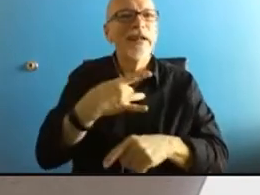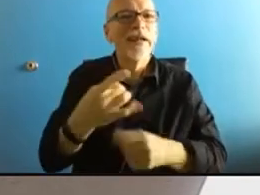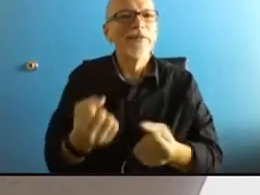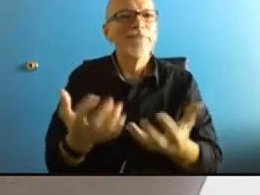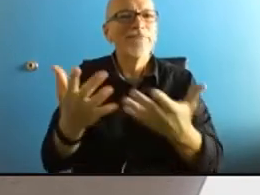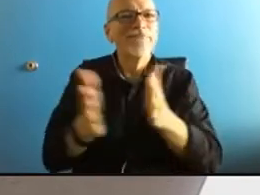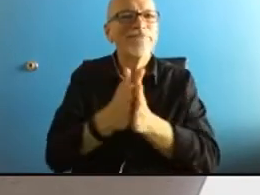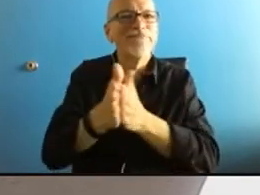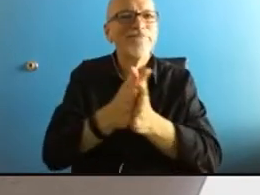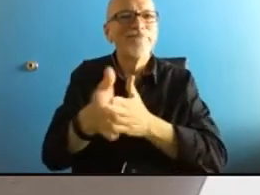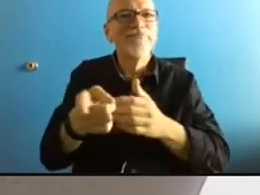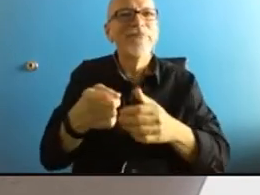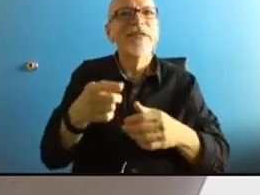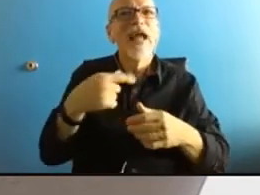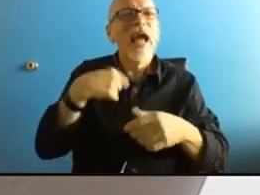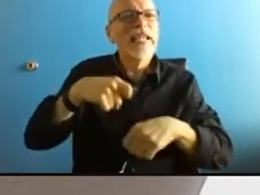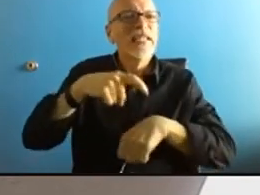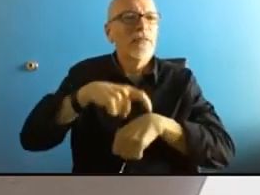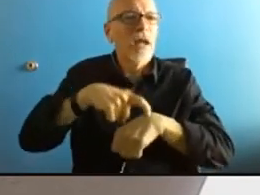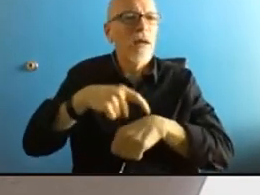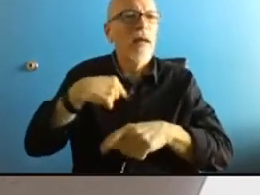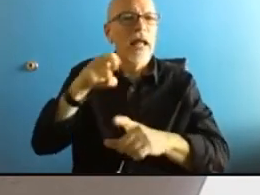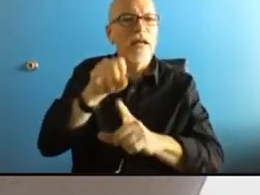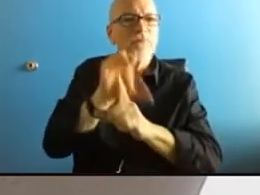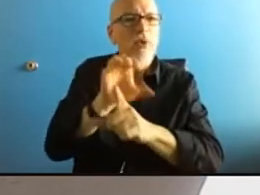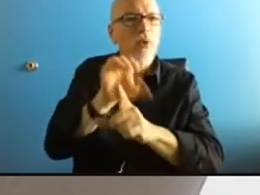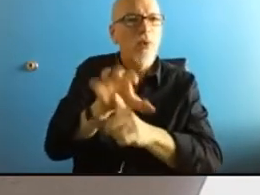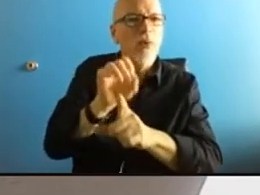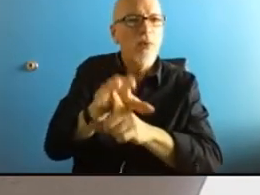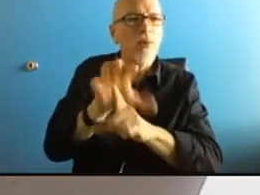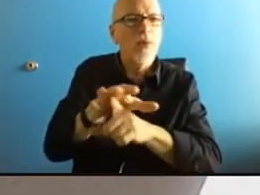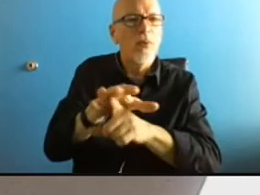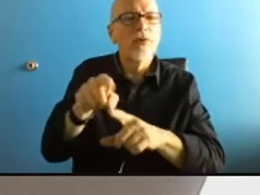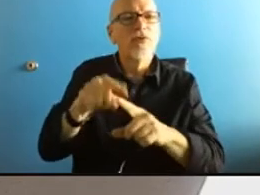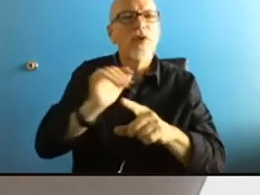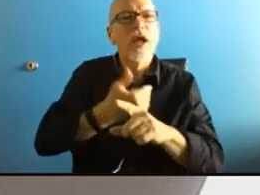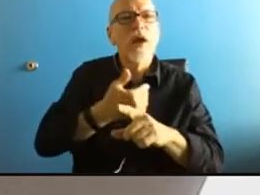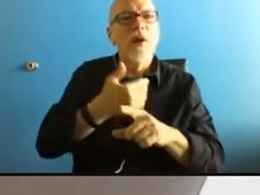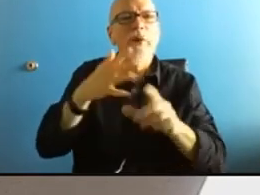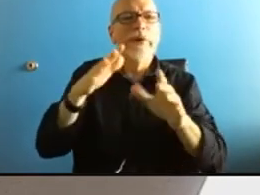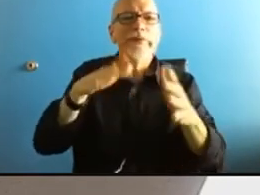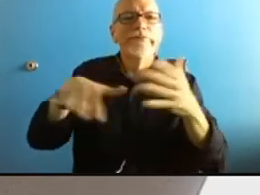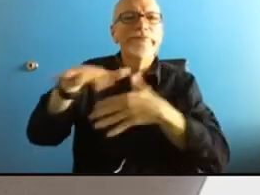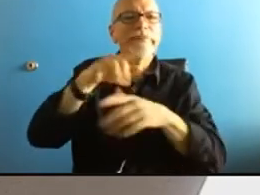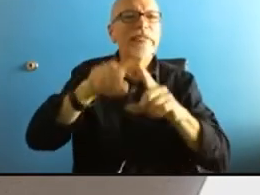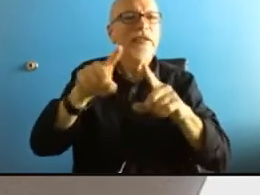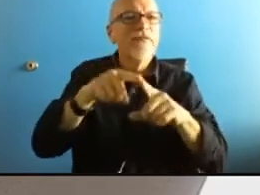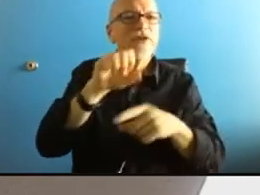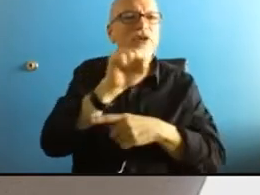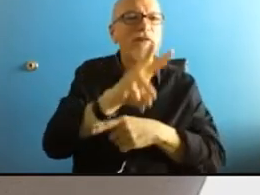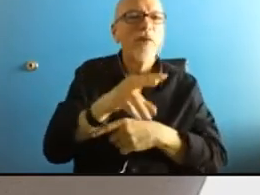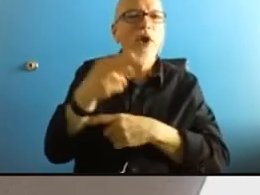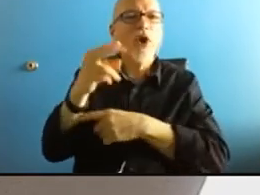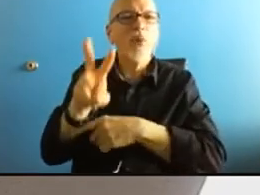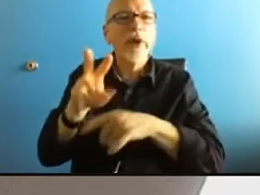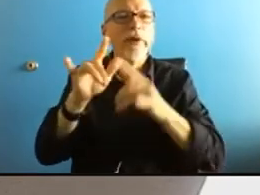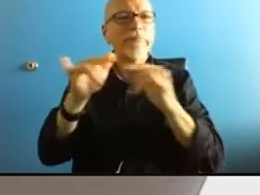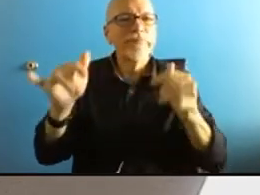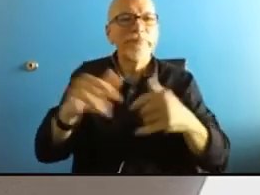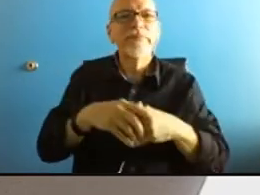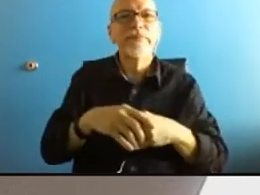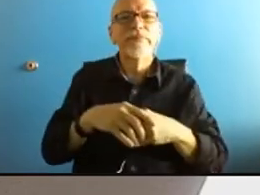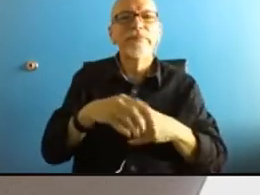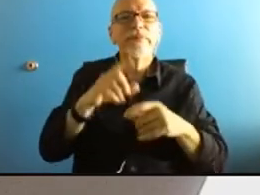that. And I need to expose them to, our ecosystem of software and hardware and all of that. and Dash